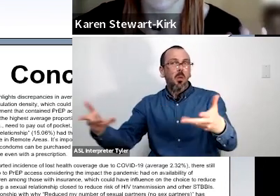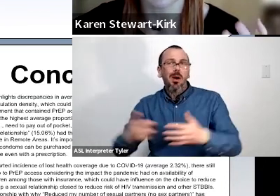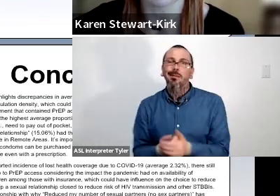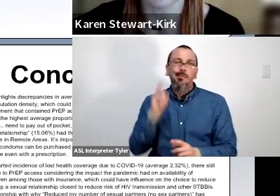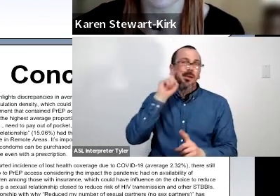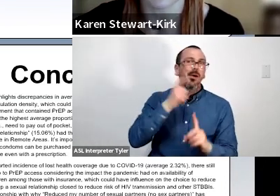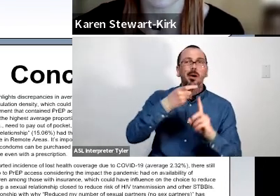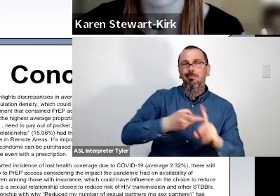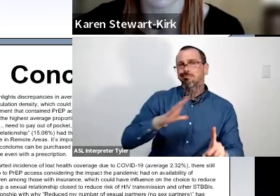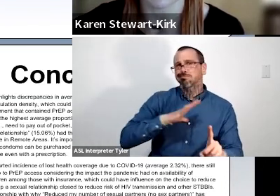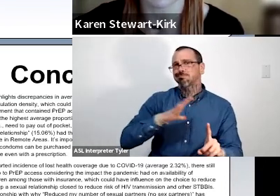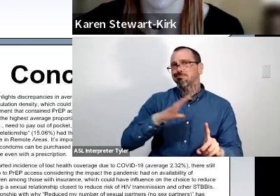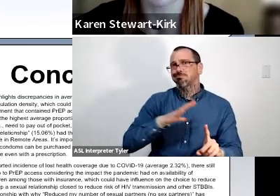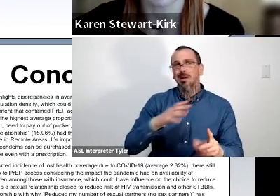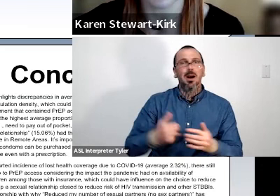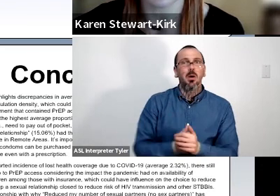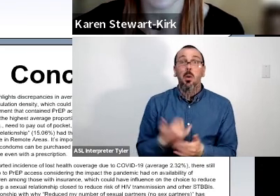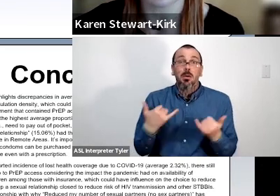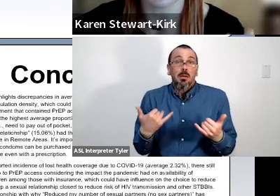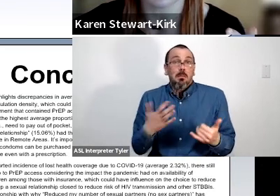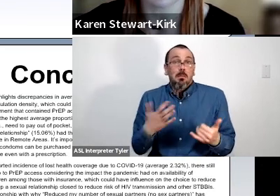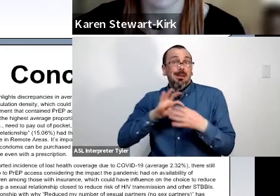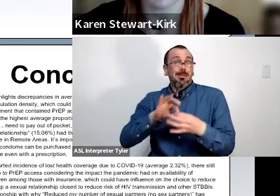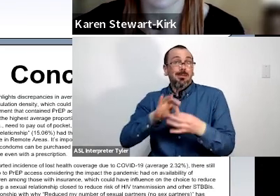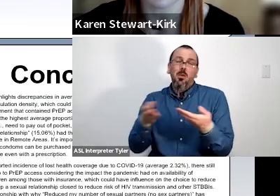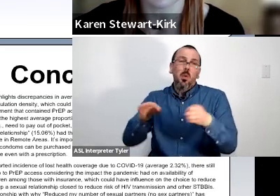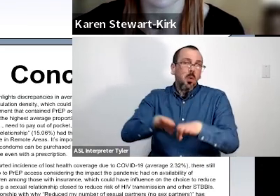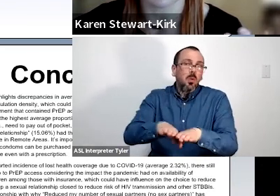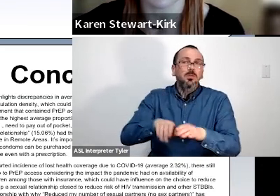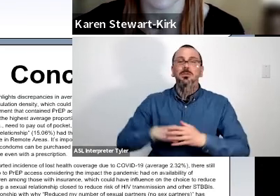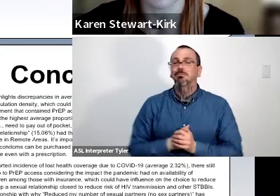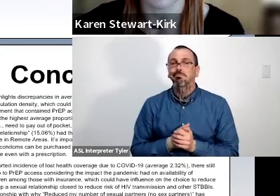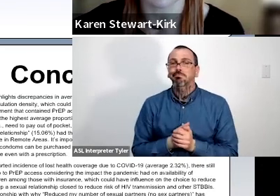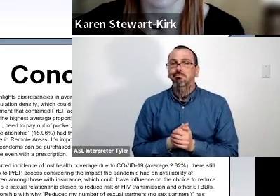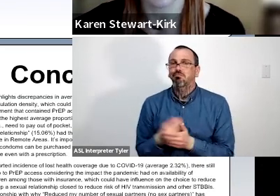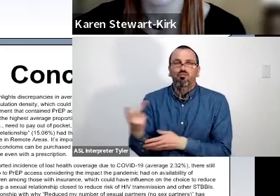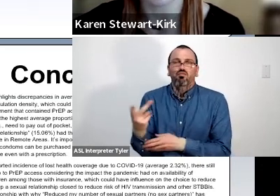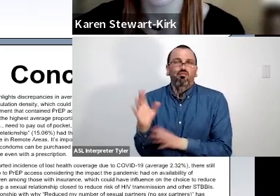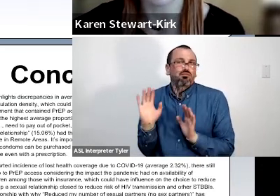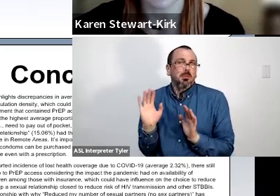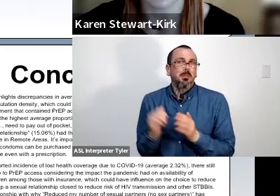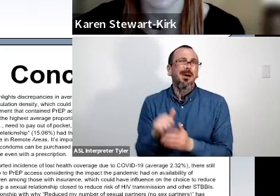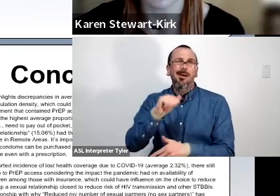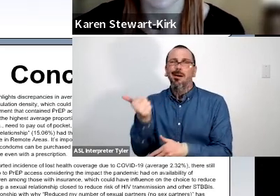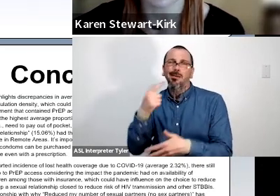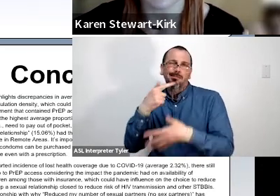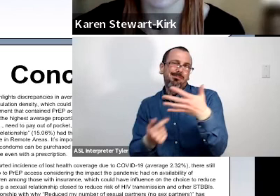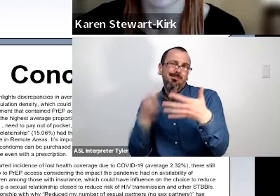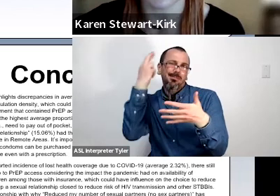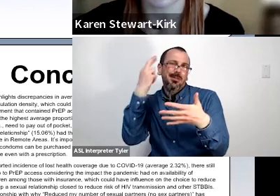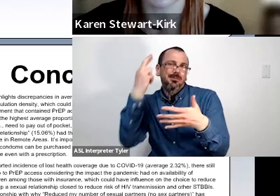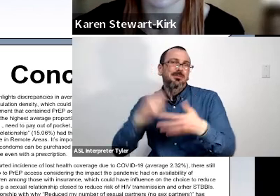relationship had the greatest range in responses, with each barrier being the most cited by those in remote areas. It's important to consider